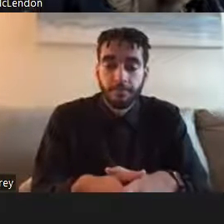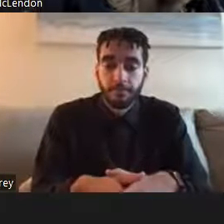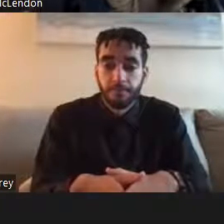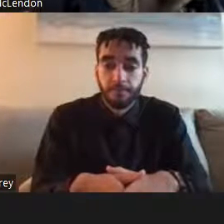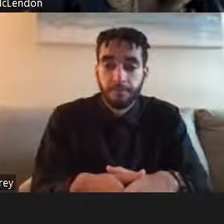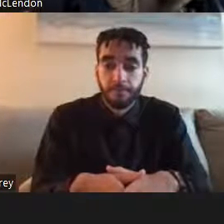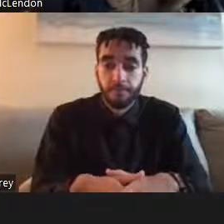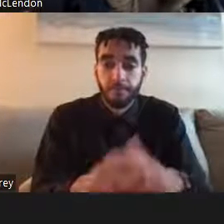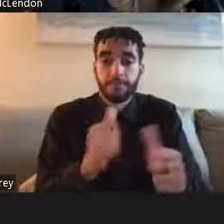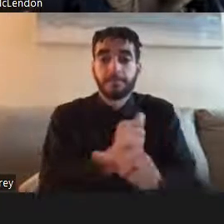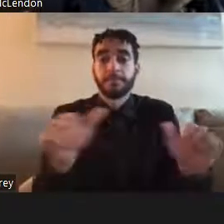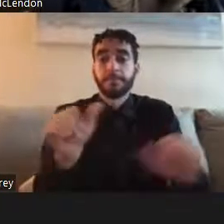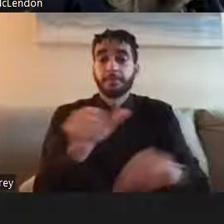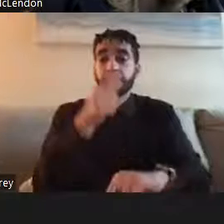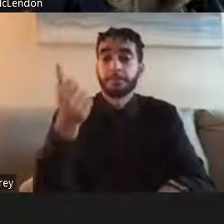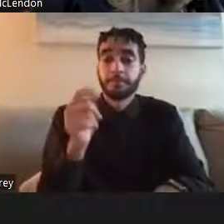Anyone else?